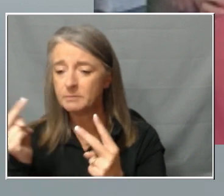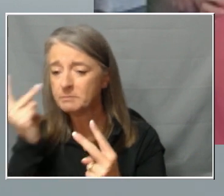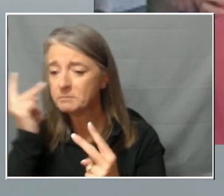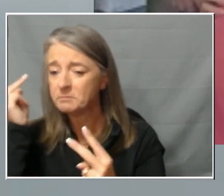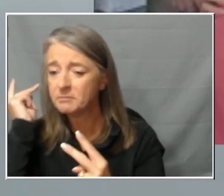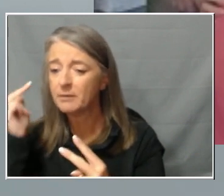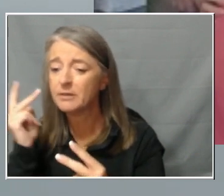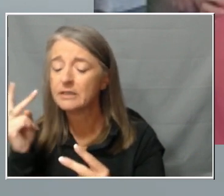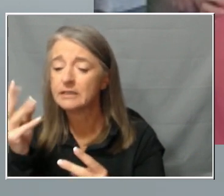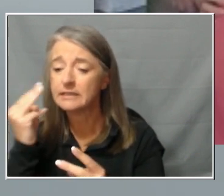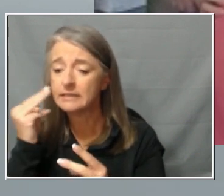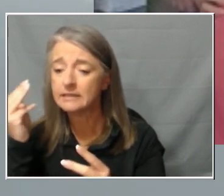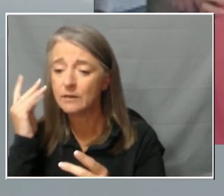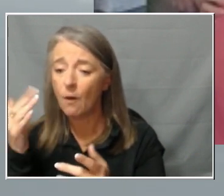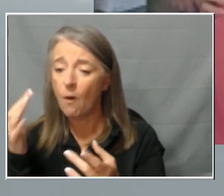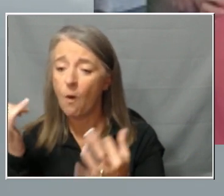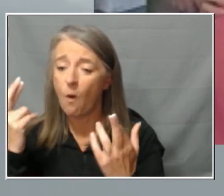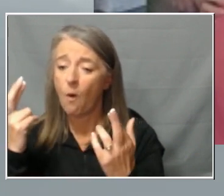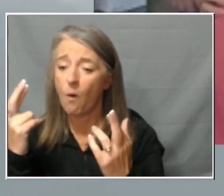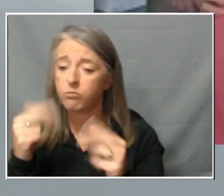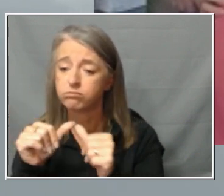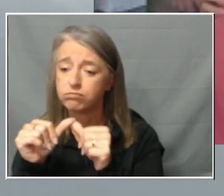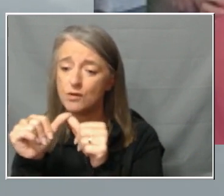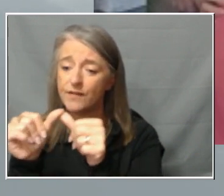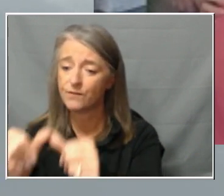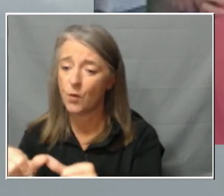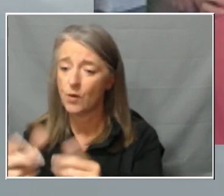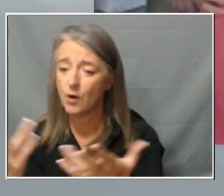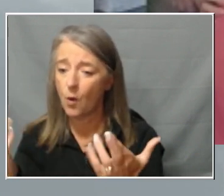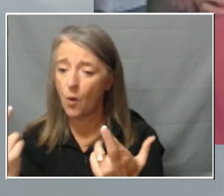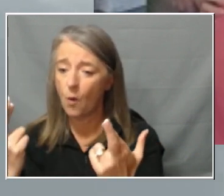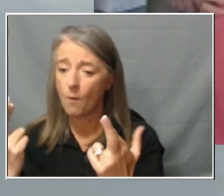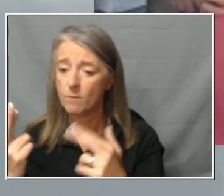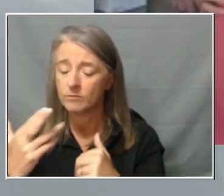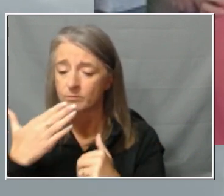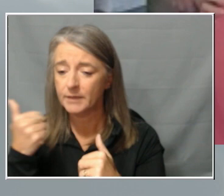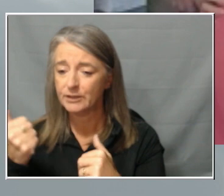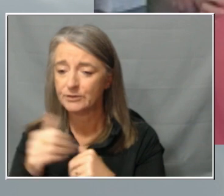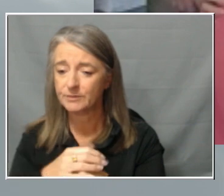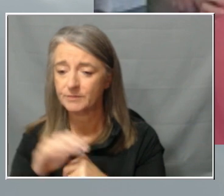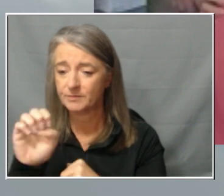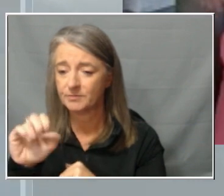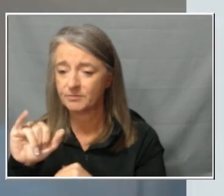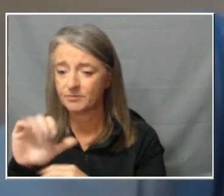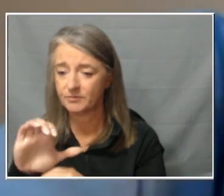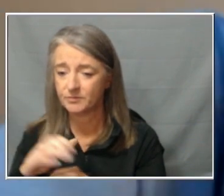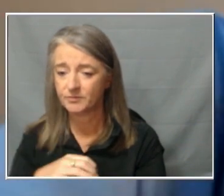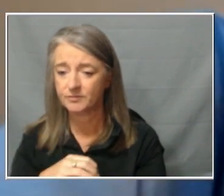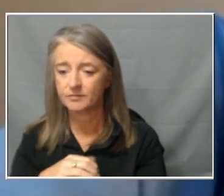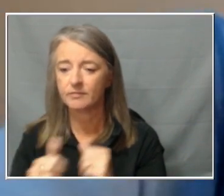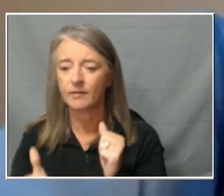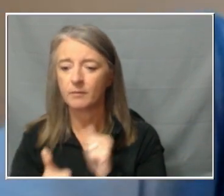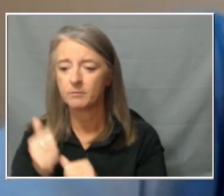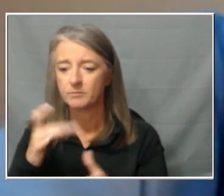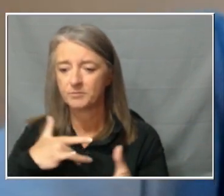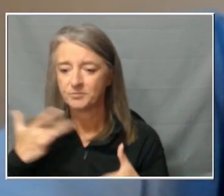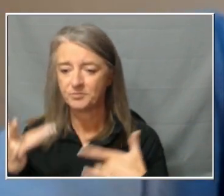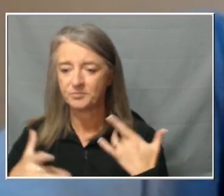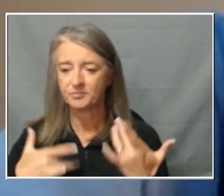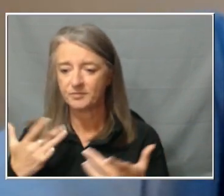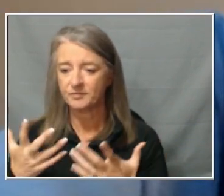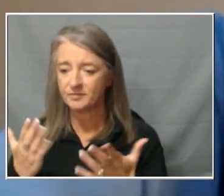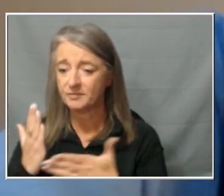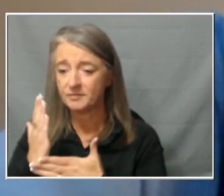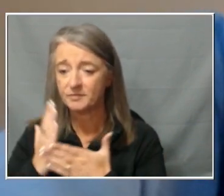make moving forward now that Eric's doing better? Well, I think for me, the most exciting part of that